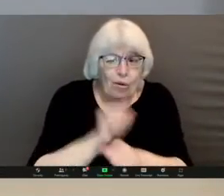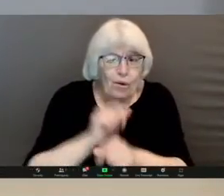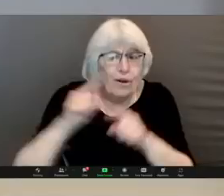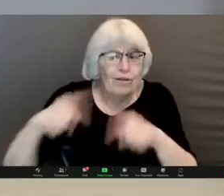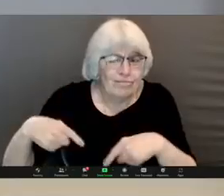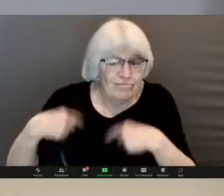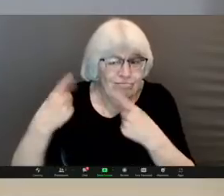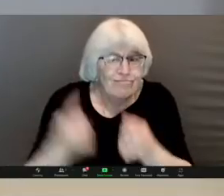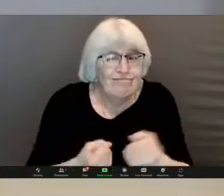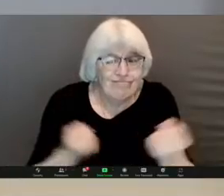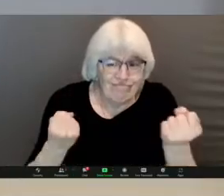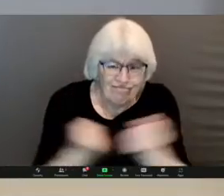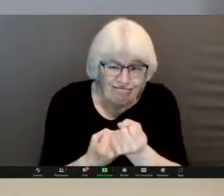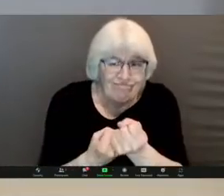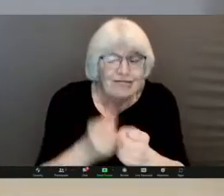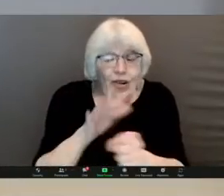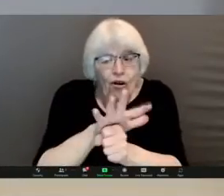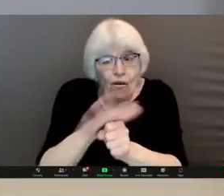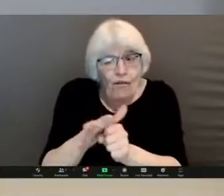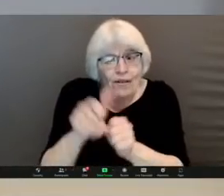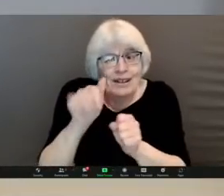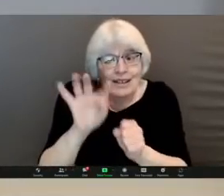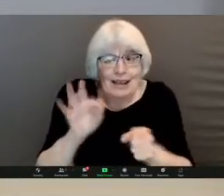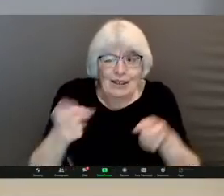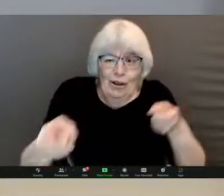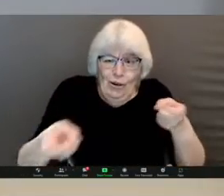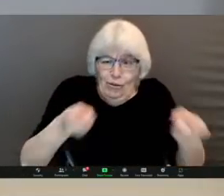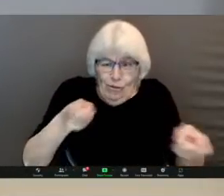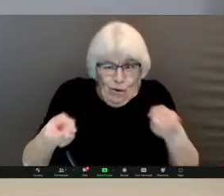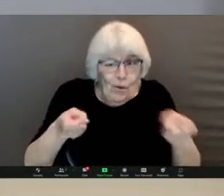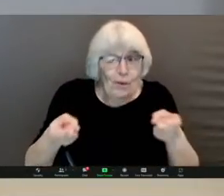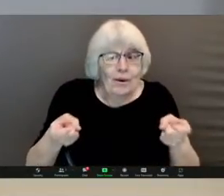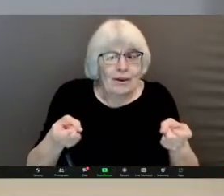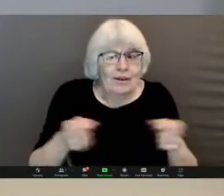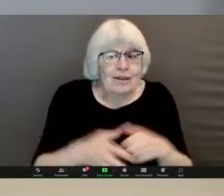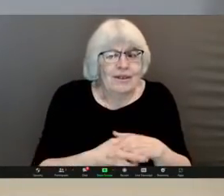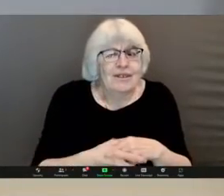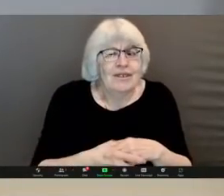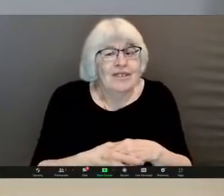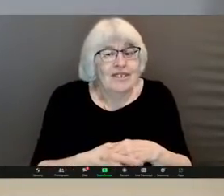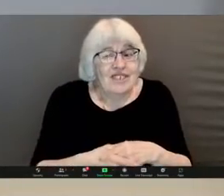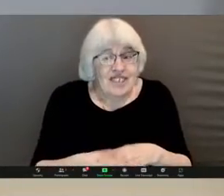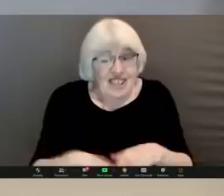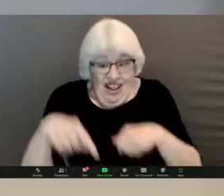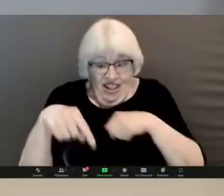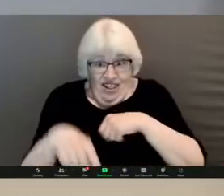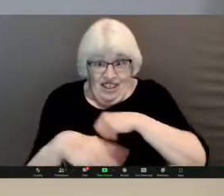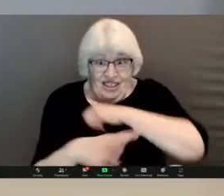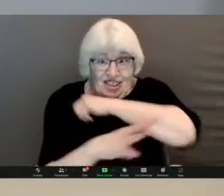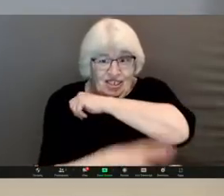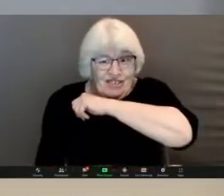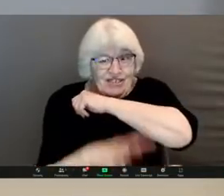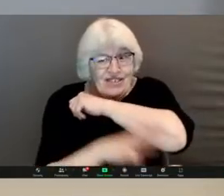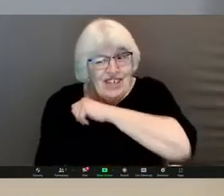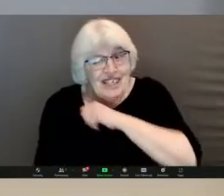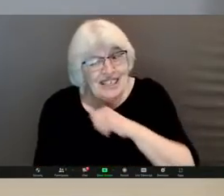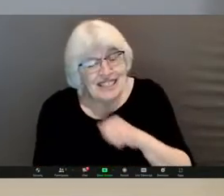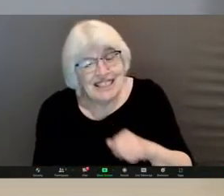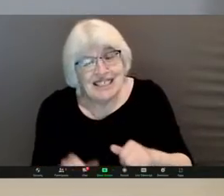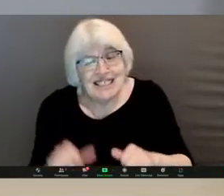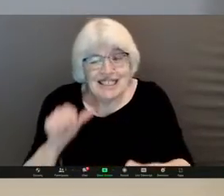We enter the fall season, I know, with some trepidation, knowing the modeling predicts potentially serious impacts from the fourth wave